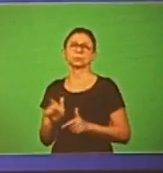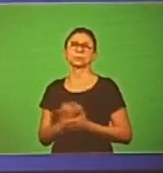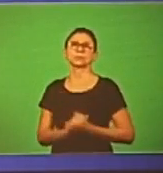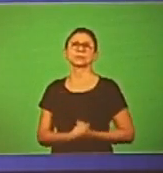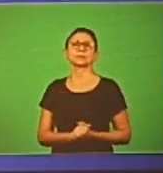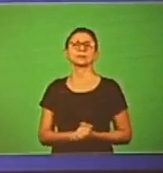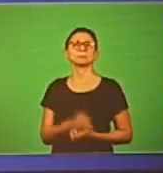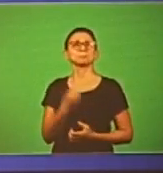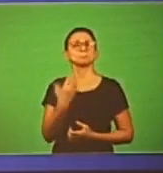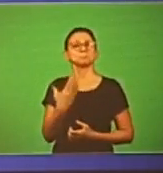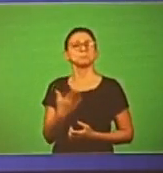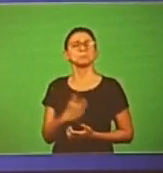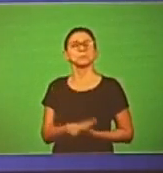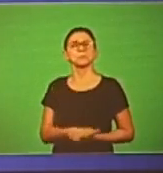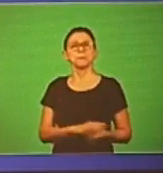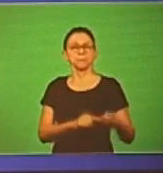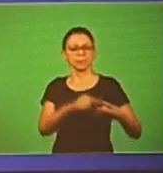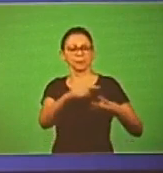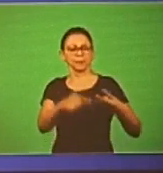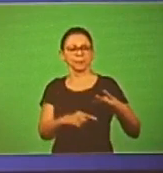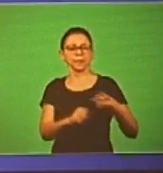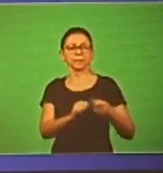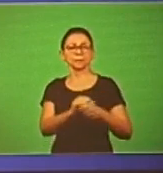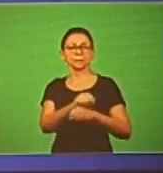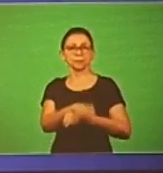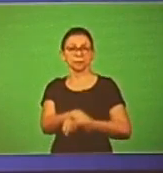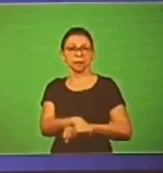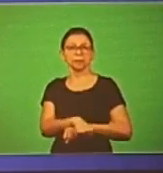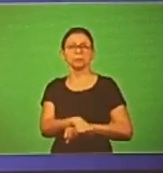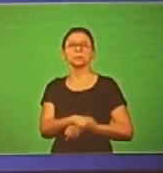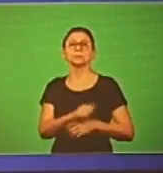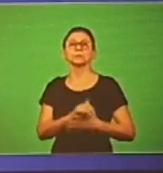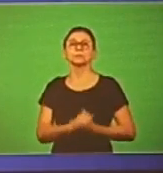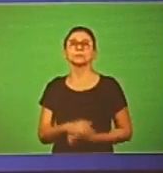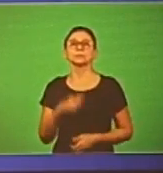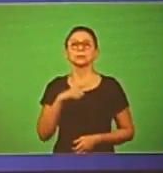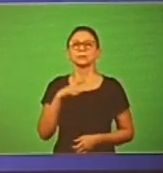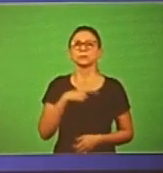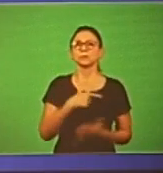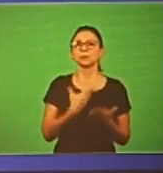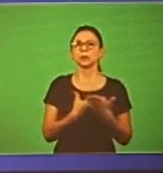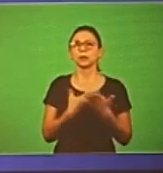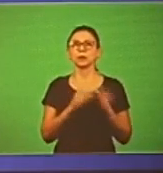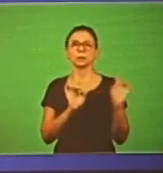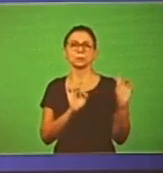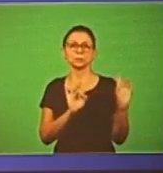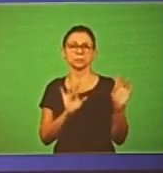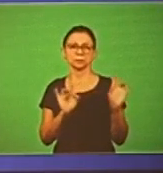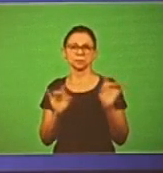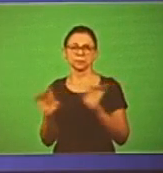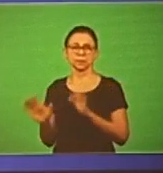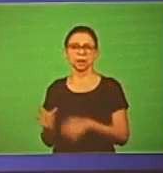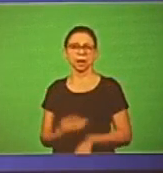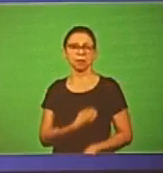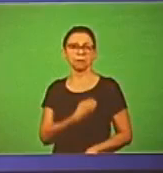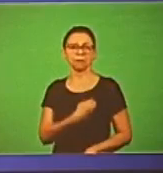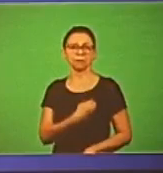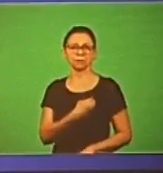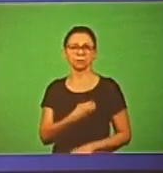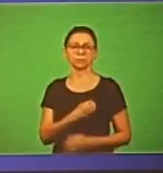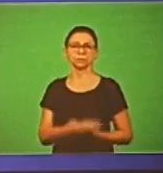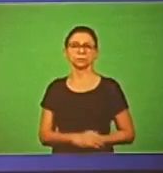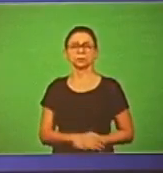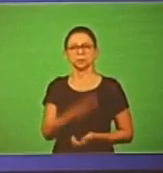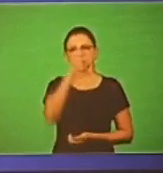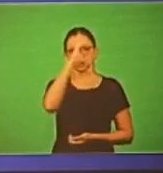great important event there, and to each one of those three seminars, there was a class that was